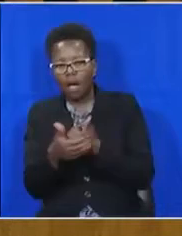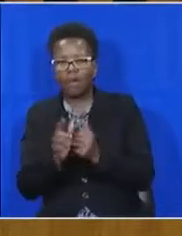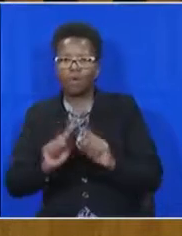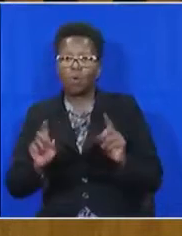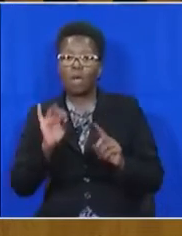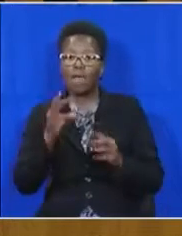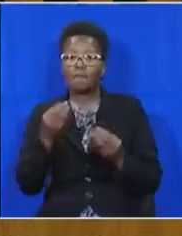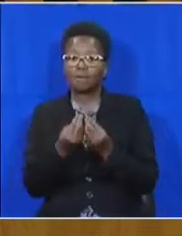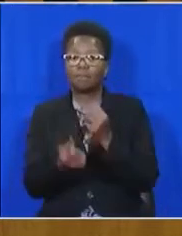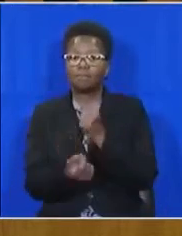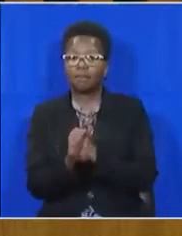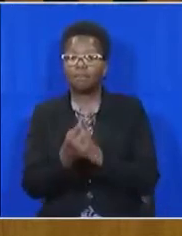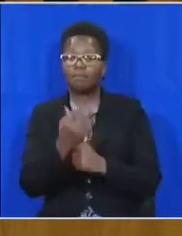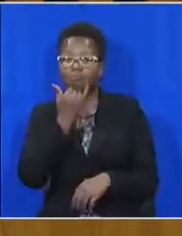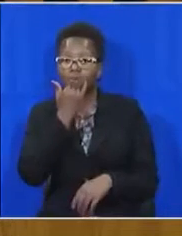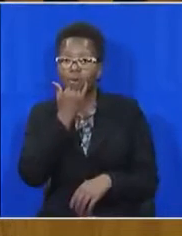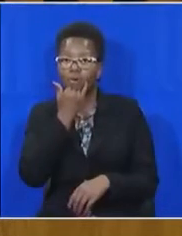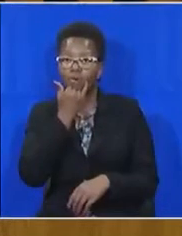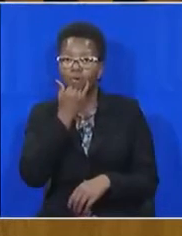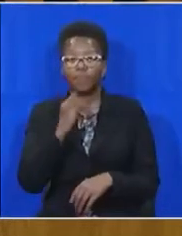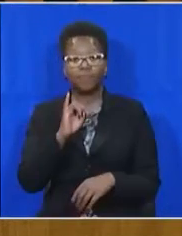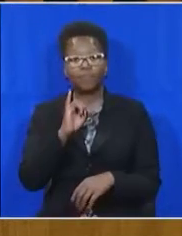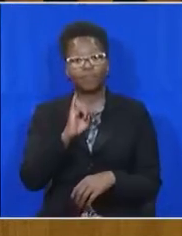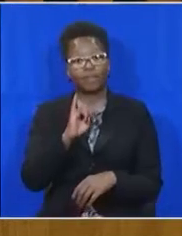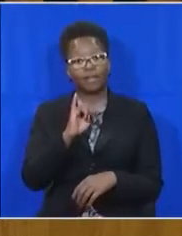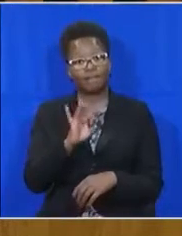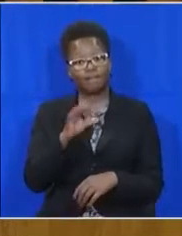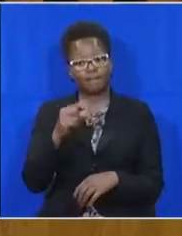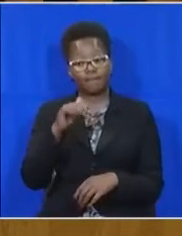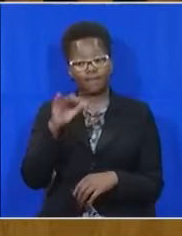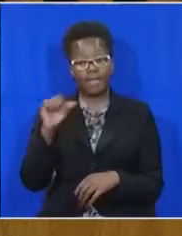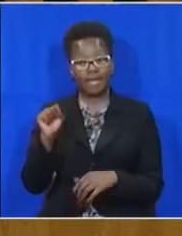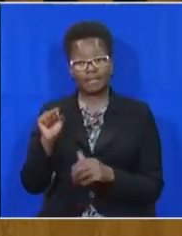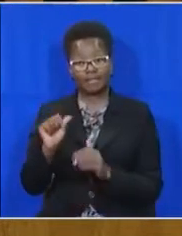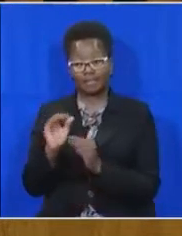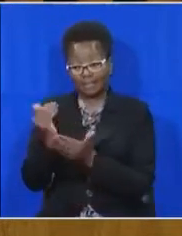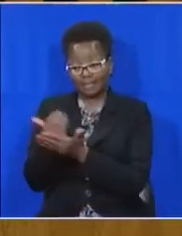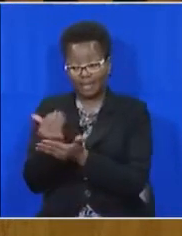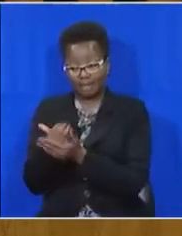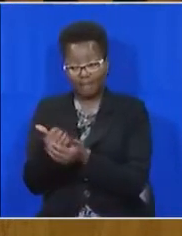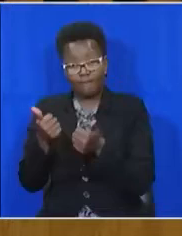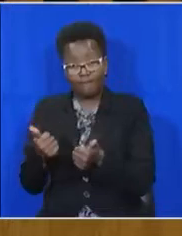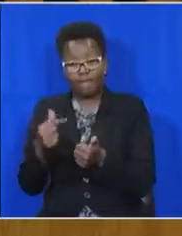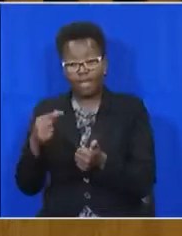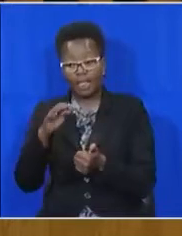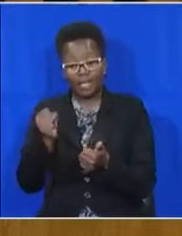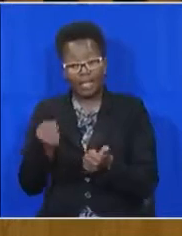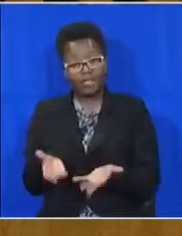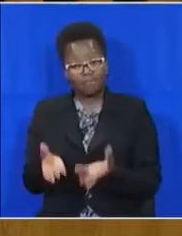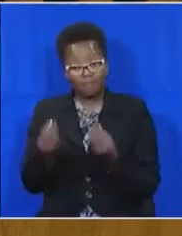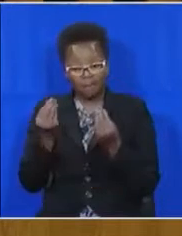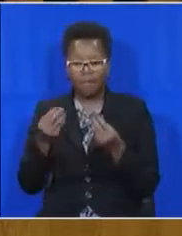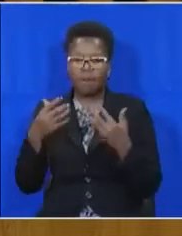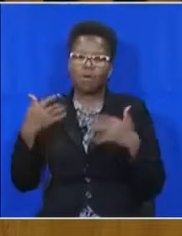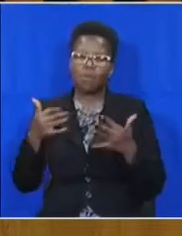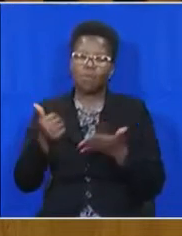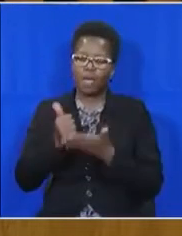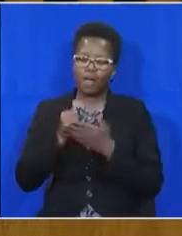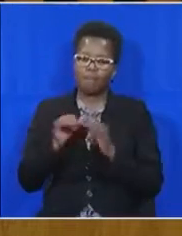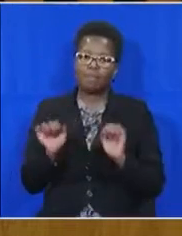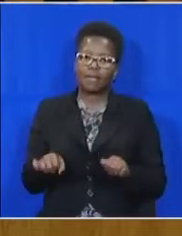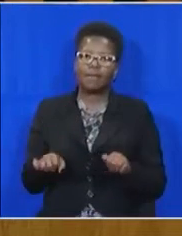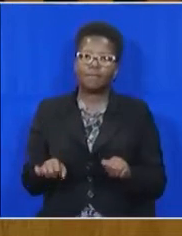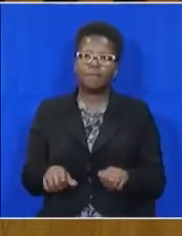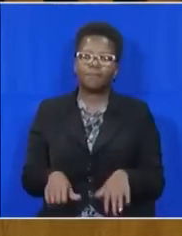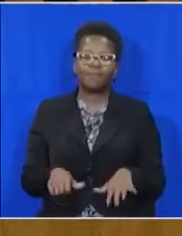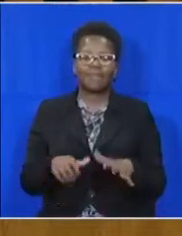wrong. If there is gas down there in big enough quantities that can be safely extracted, the benefits are potentially massive. 6 trillion